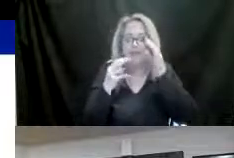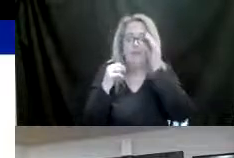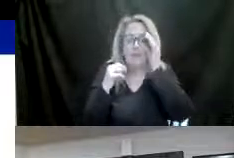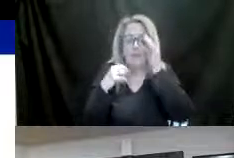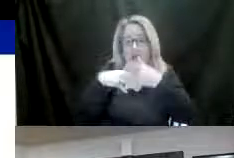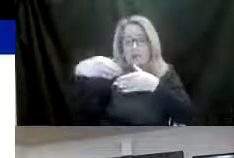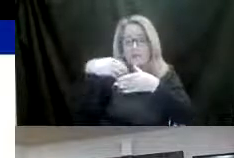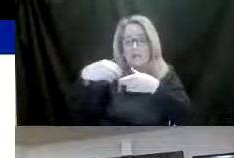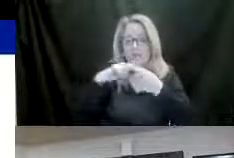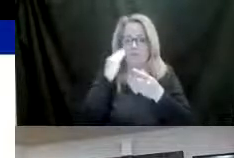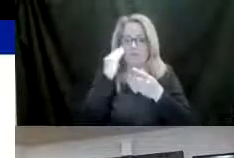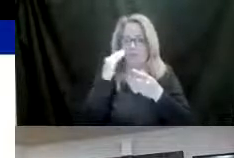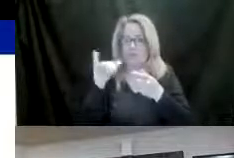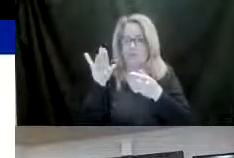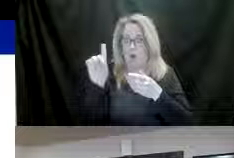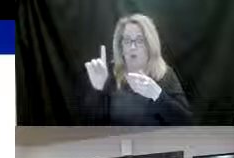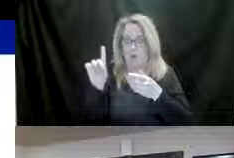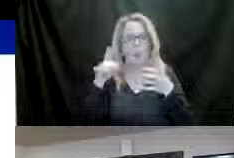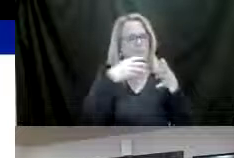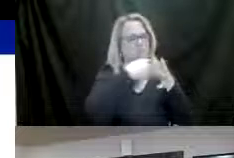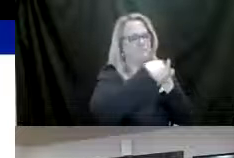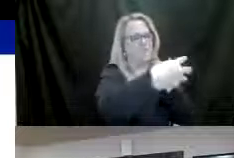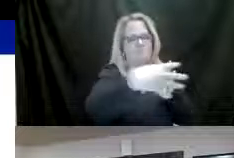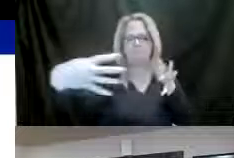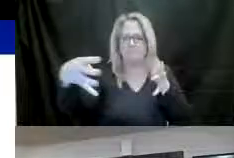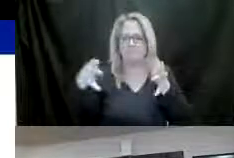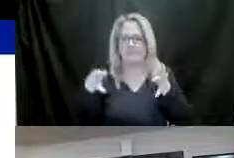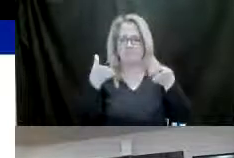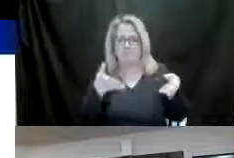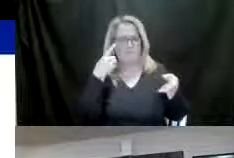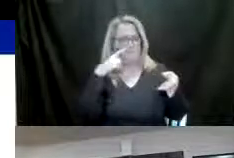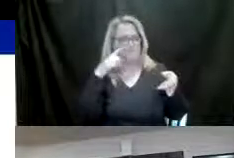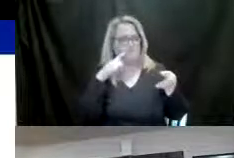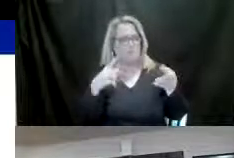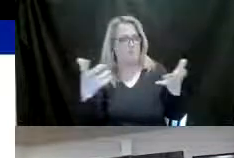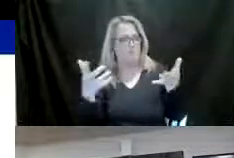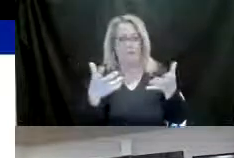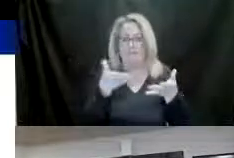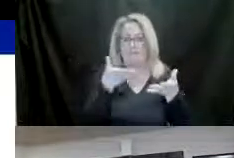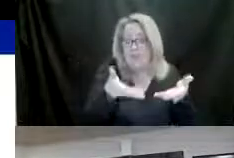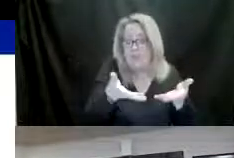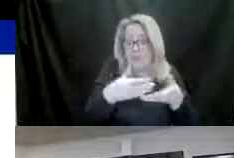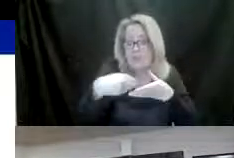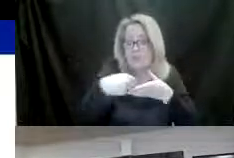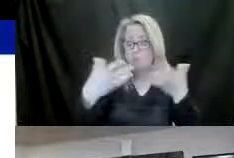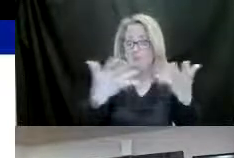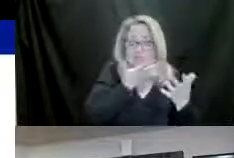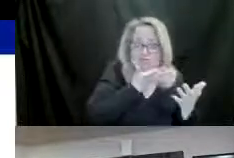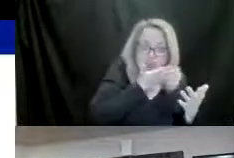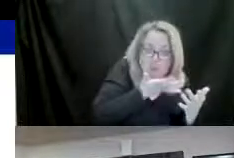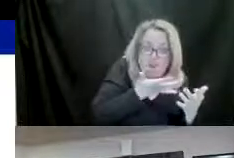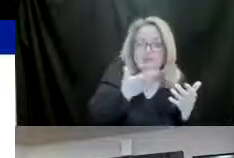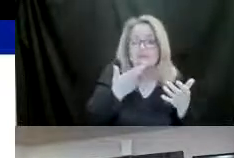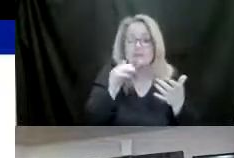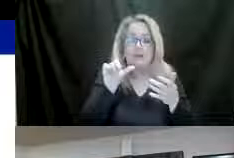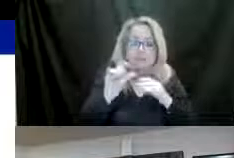familiar yard and learning about why that fence is around there and what's out there of grass and hills and different things to play with out there,